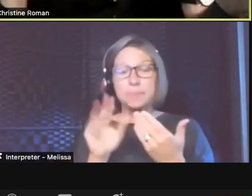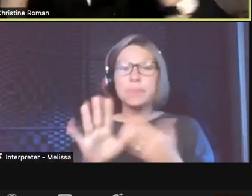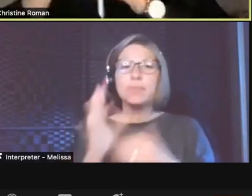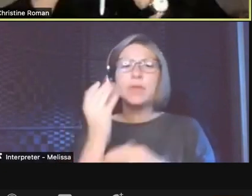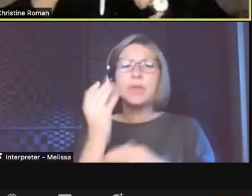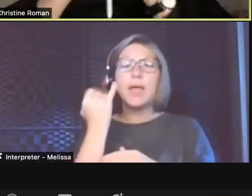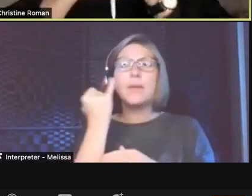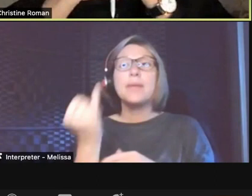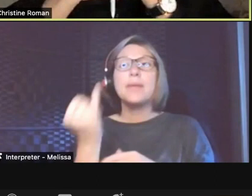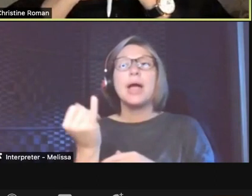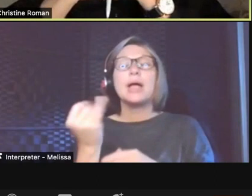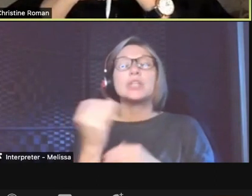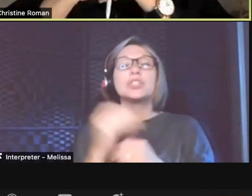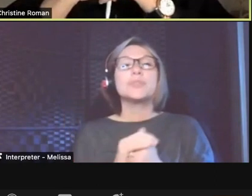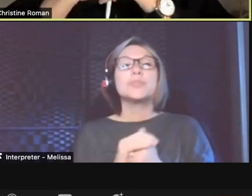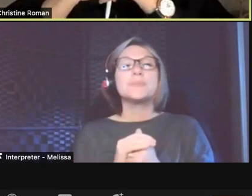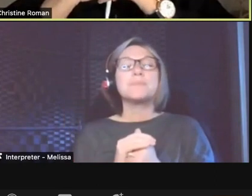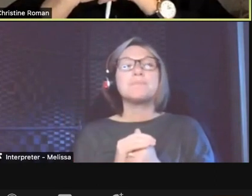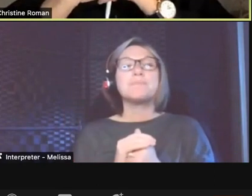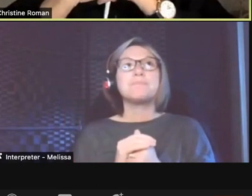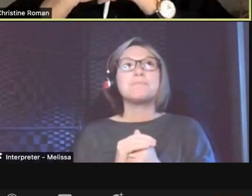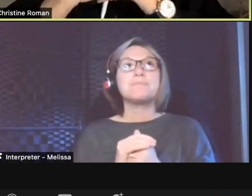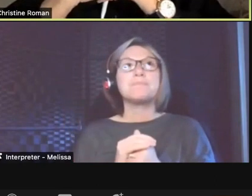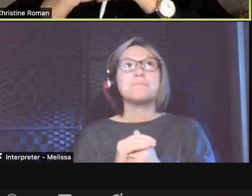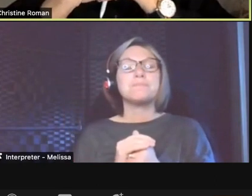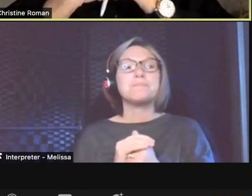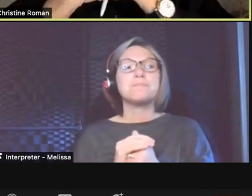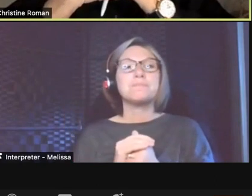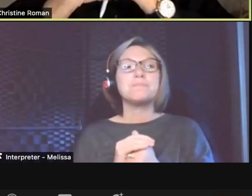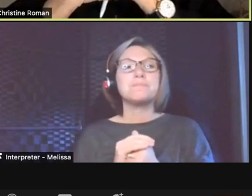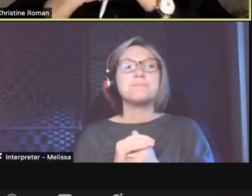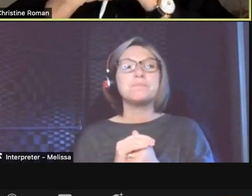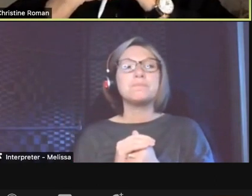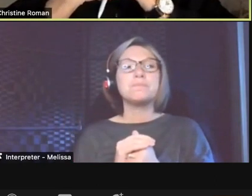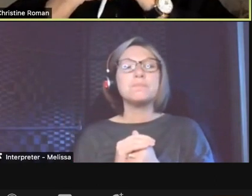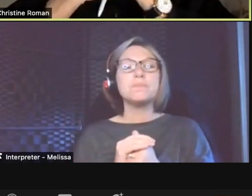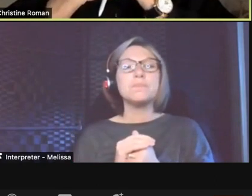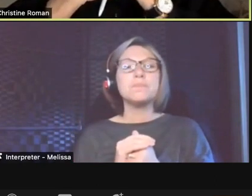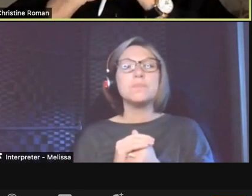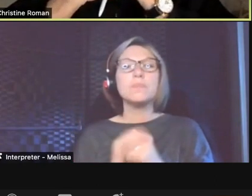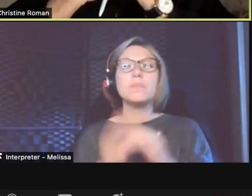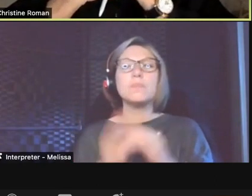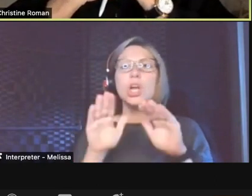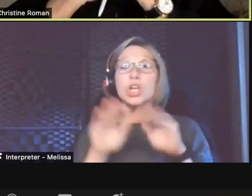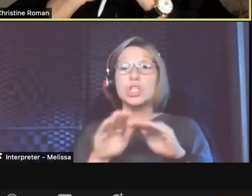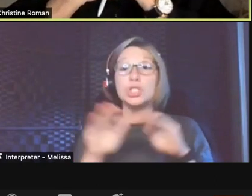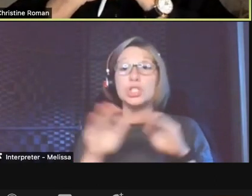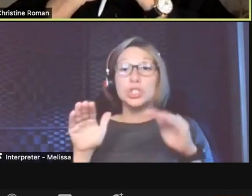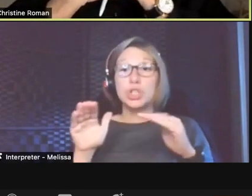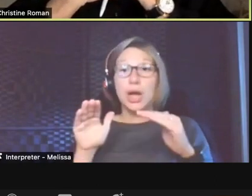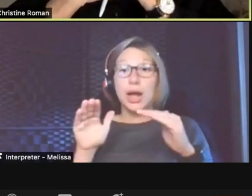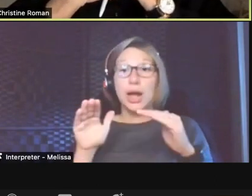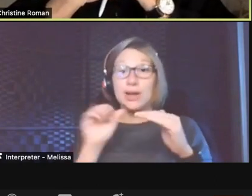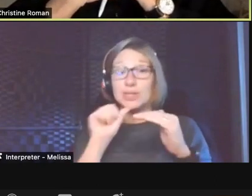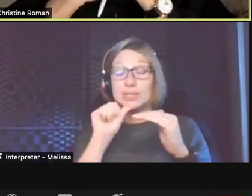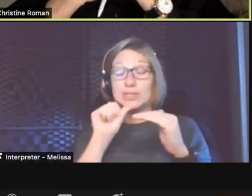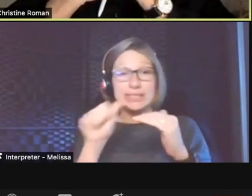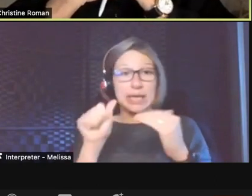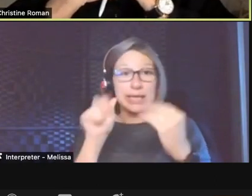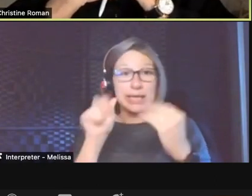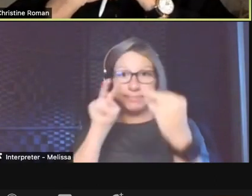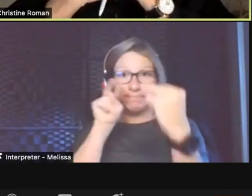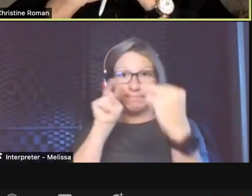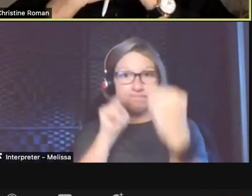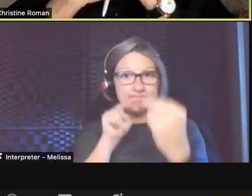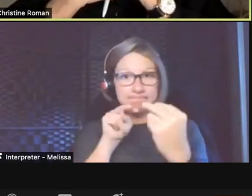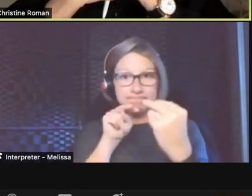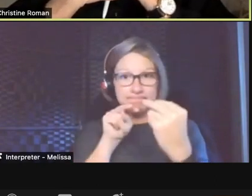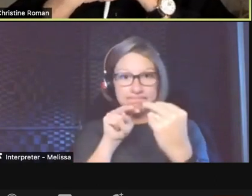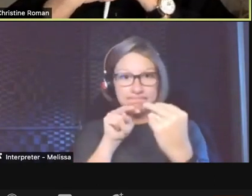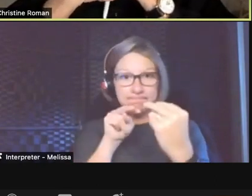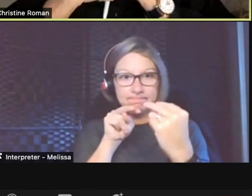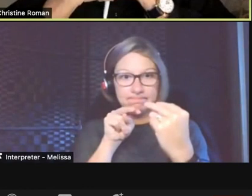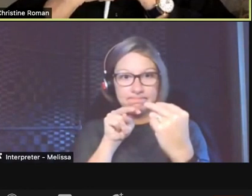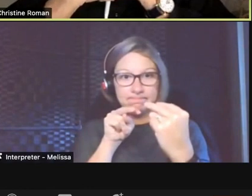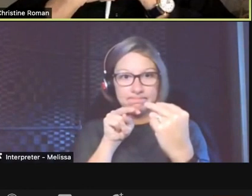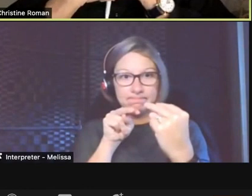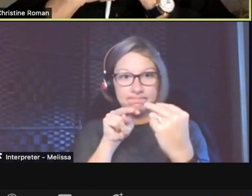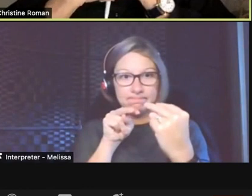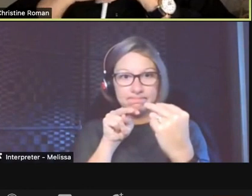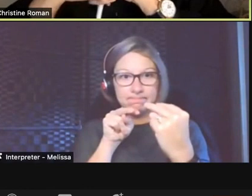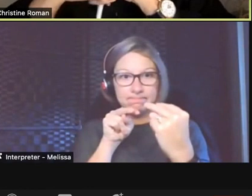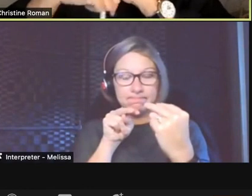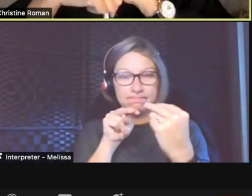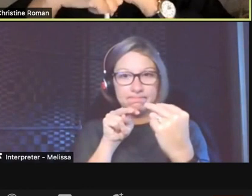happens here when a child doesn't make eye contact, when that doesn't happen. We're